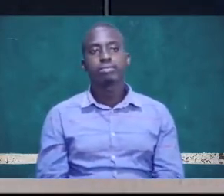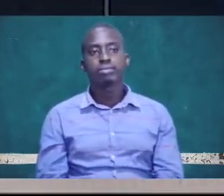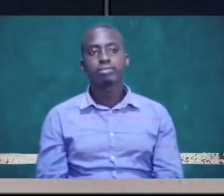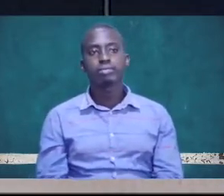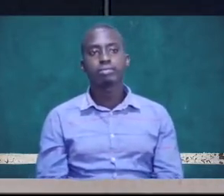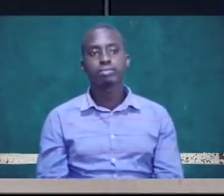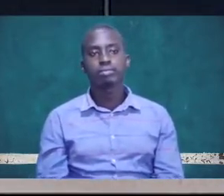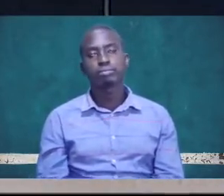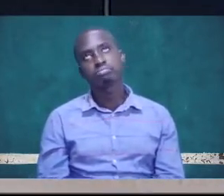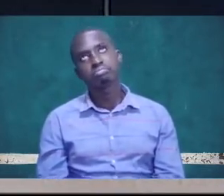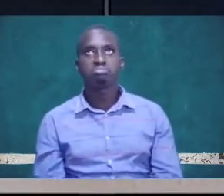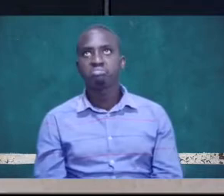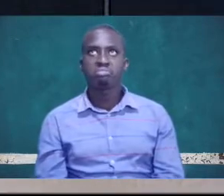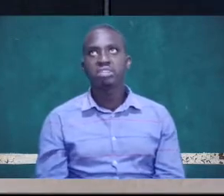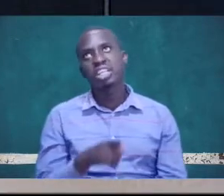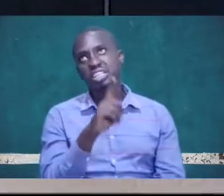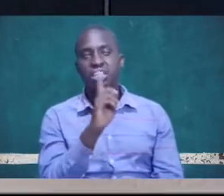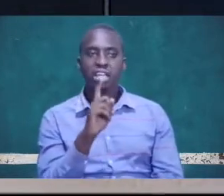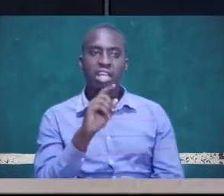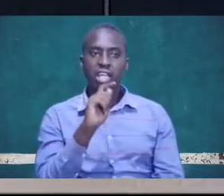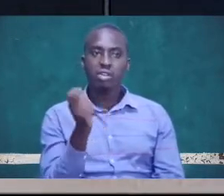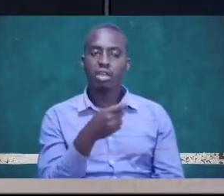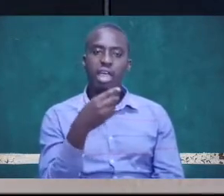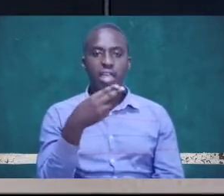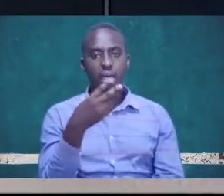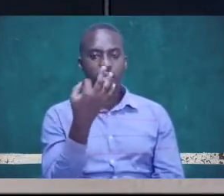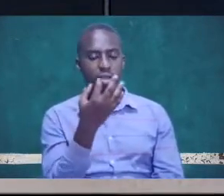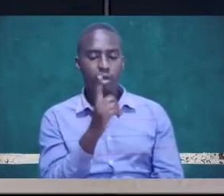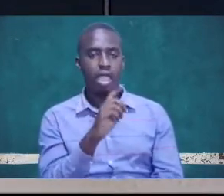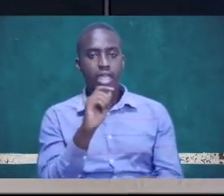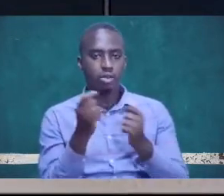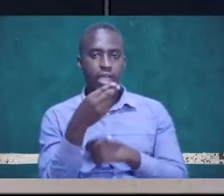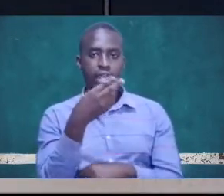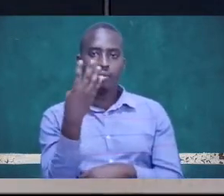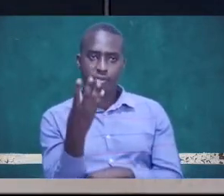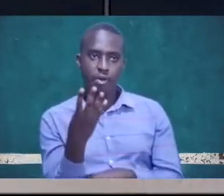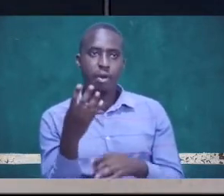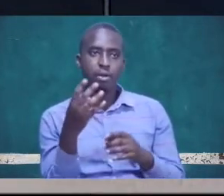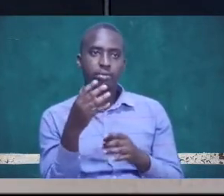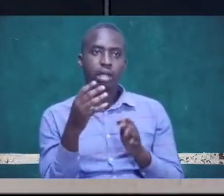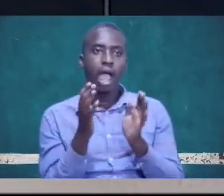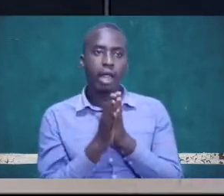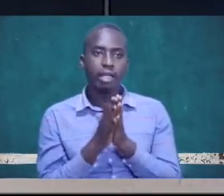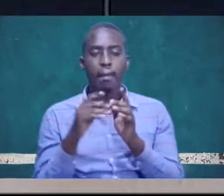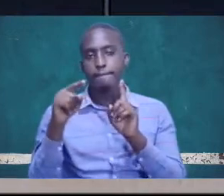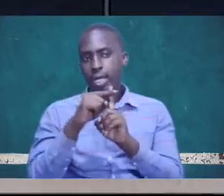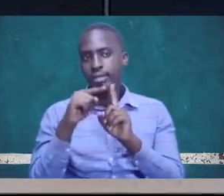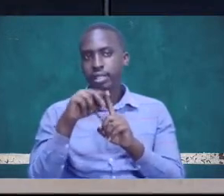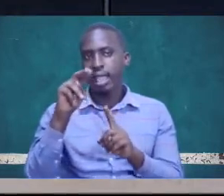out to be helium 3. So, but it's helium 4 and then 2 plus, that is